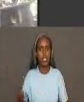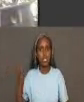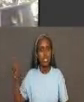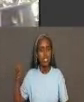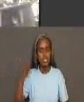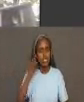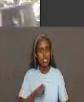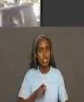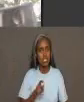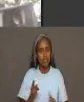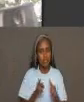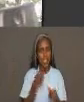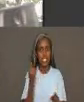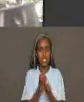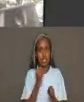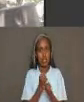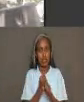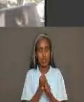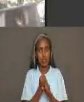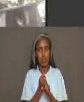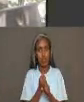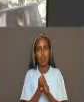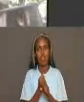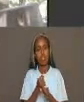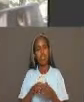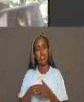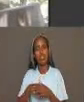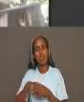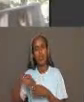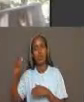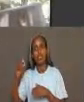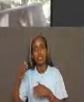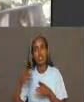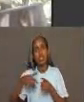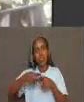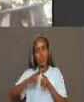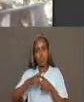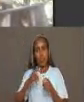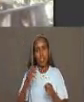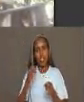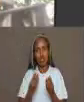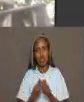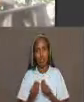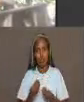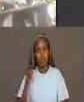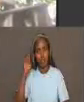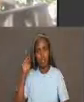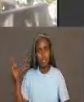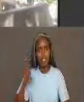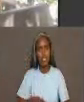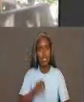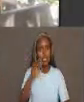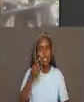his first job working in an auto repair shop. He earns a